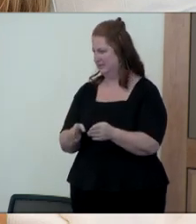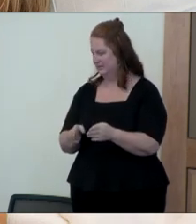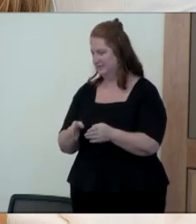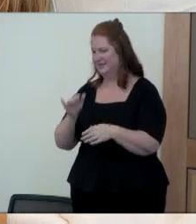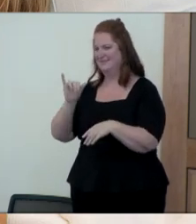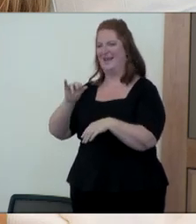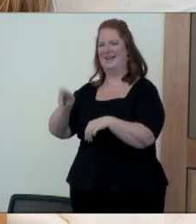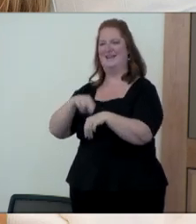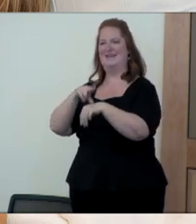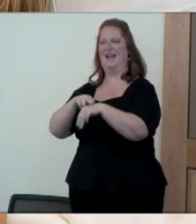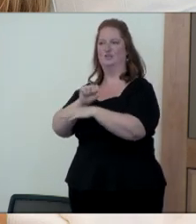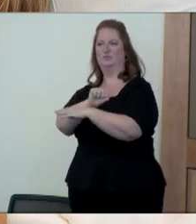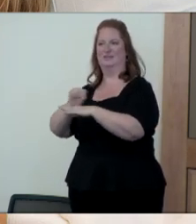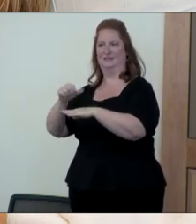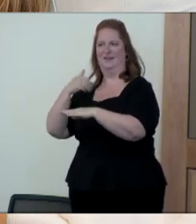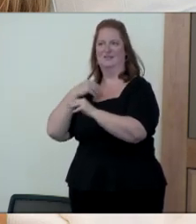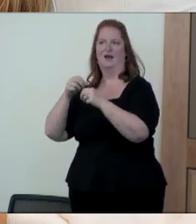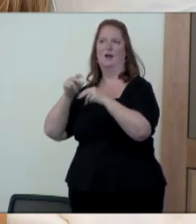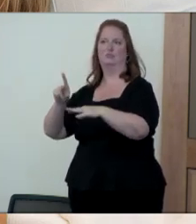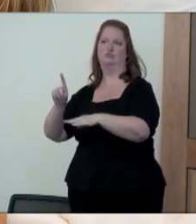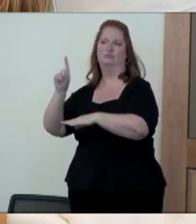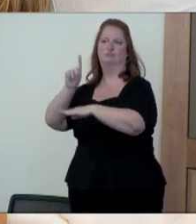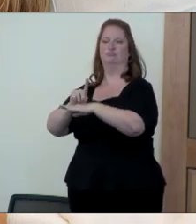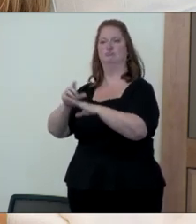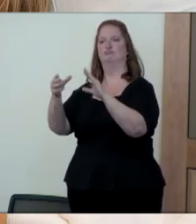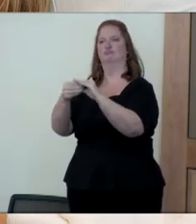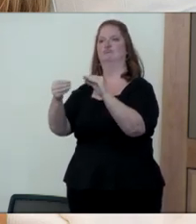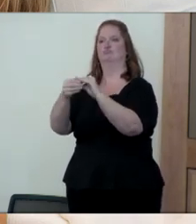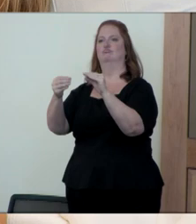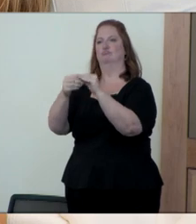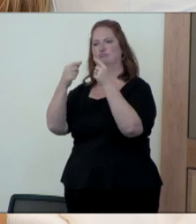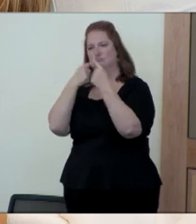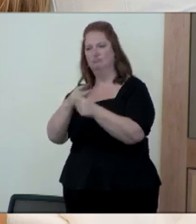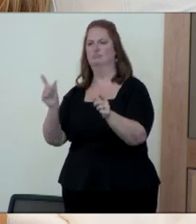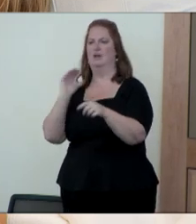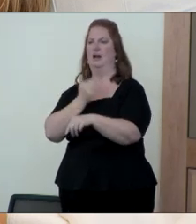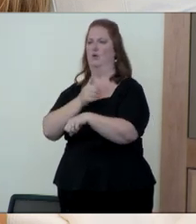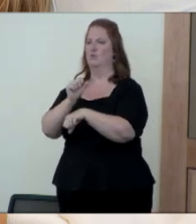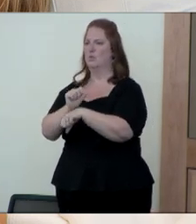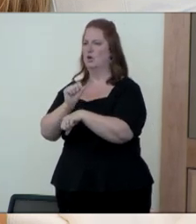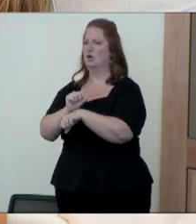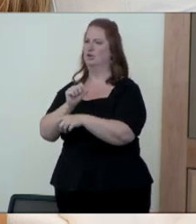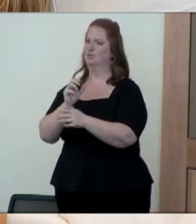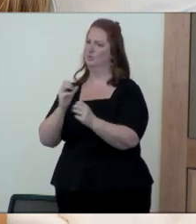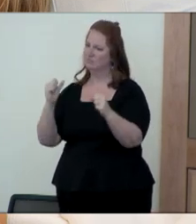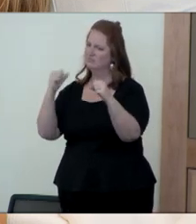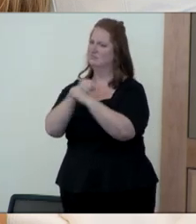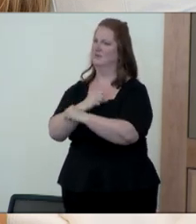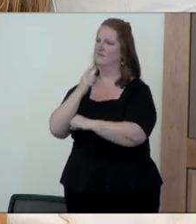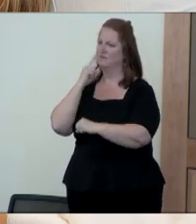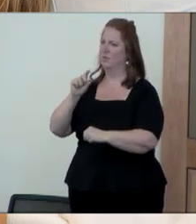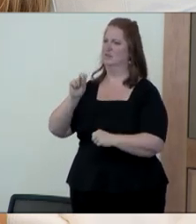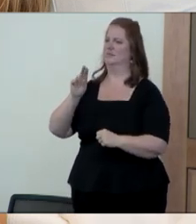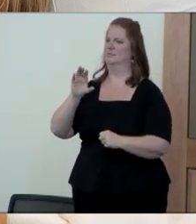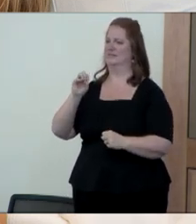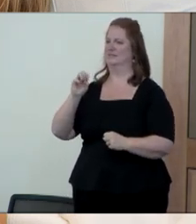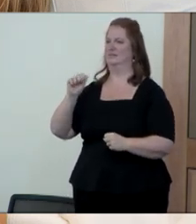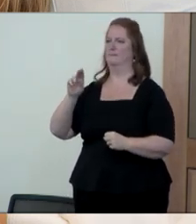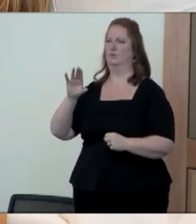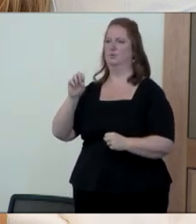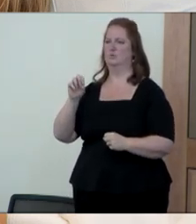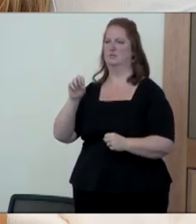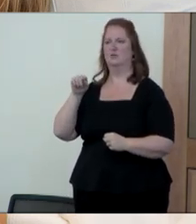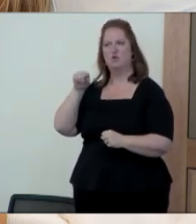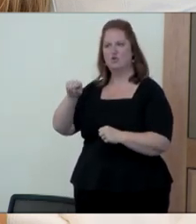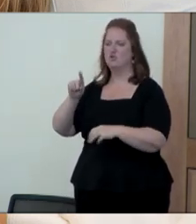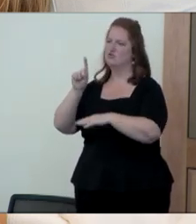stage that she's now got to talk about the work that we do to combat substance abuse. And her platform will make a really